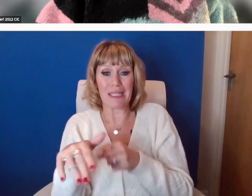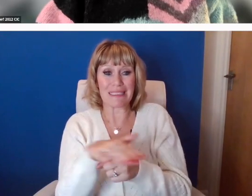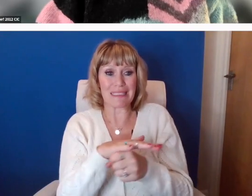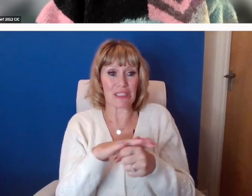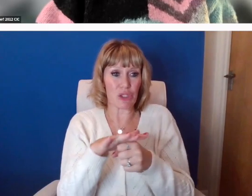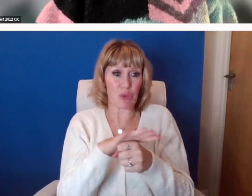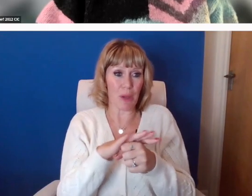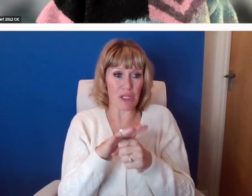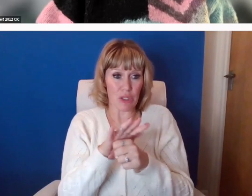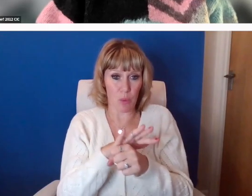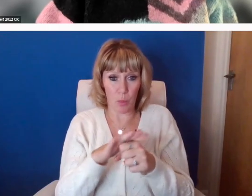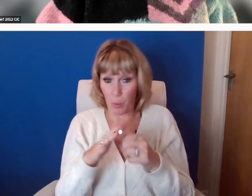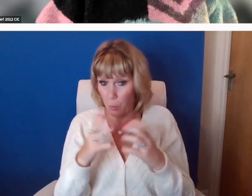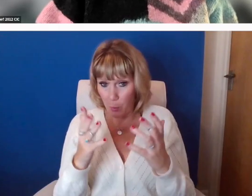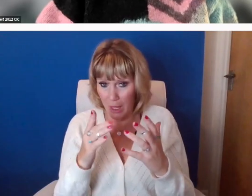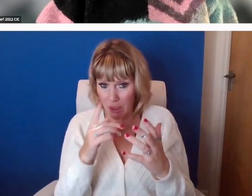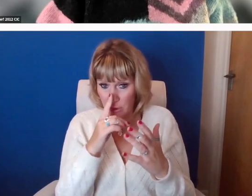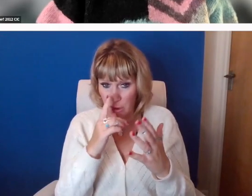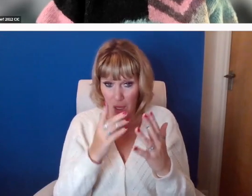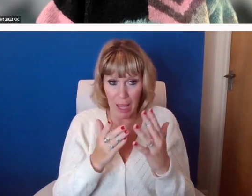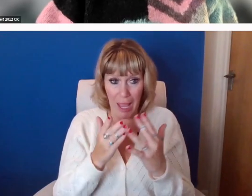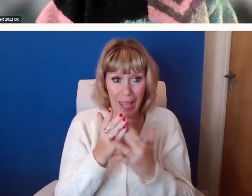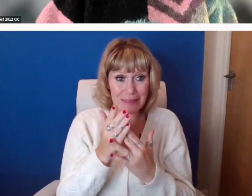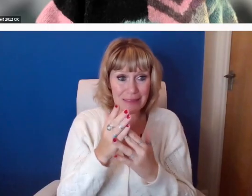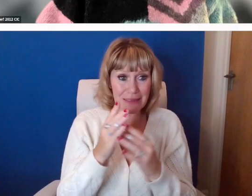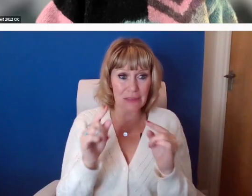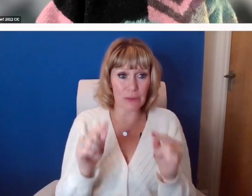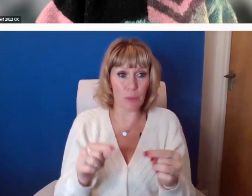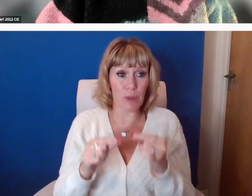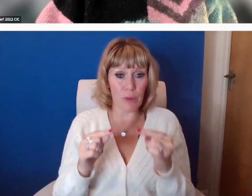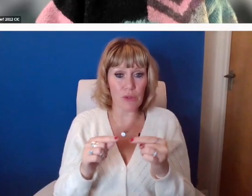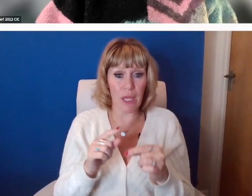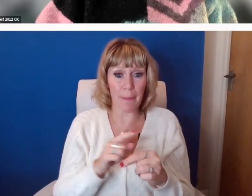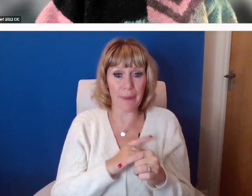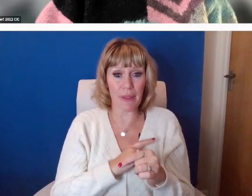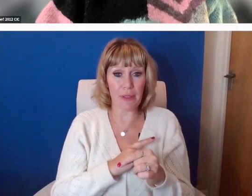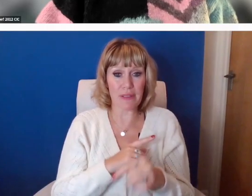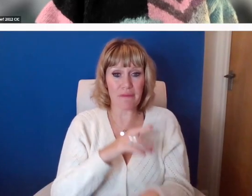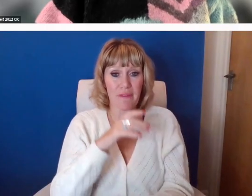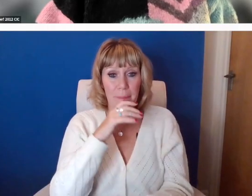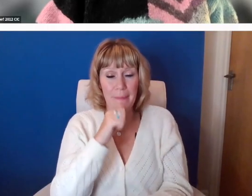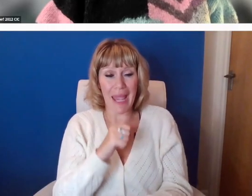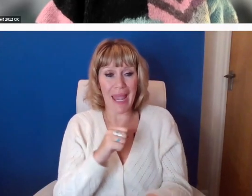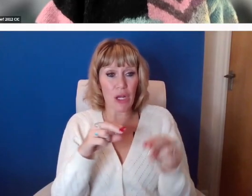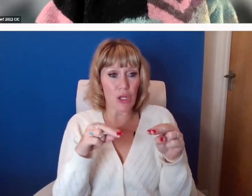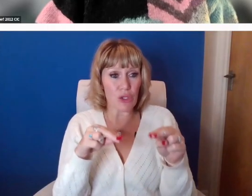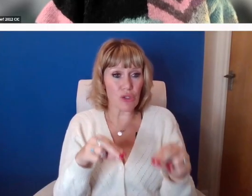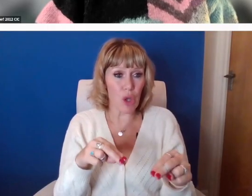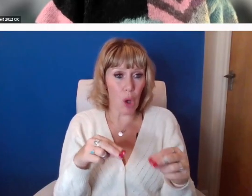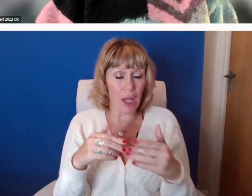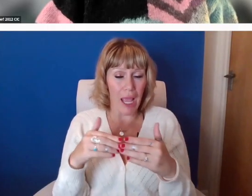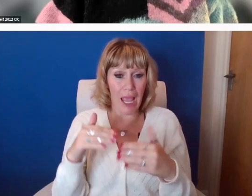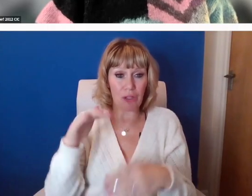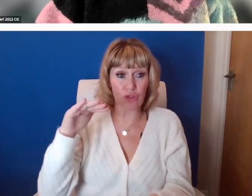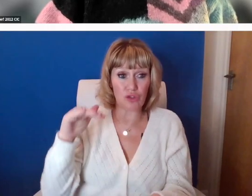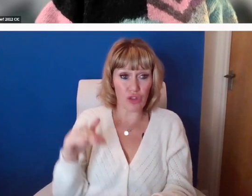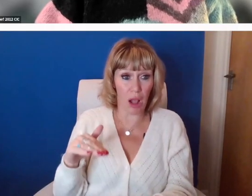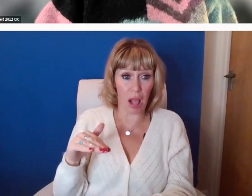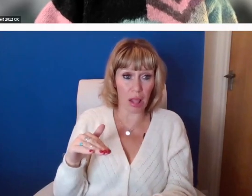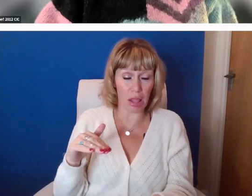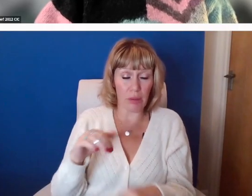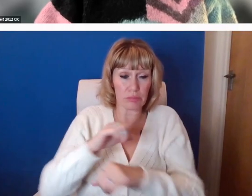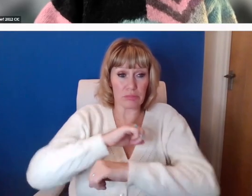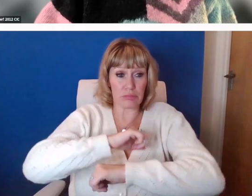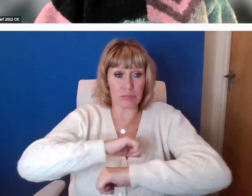to access in their wheelchair due to a man, dog, and child taking up the room. And the image also focuses on the other